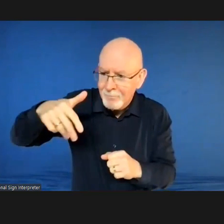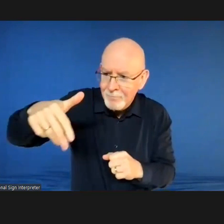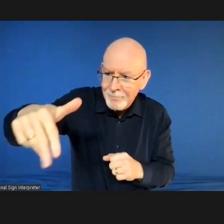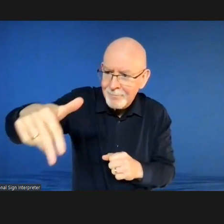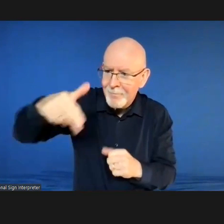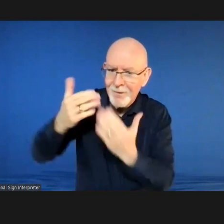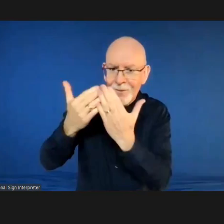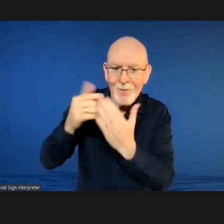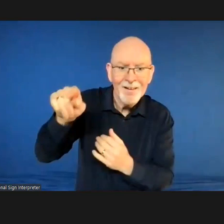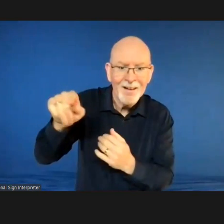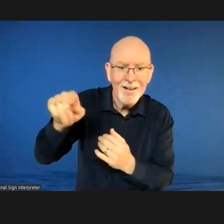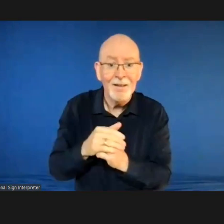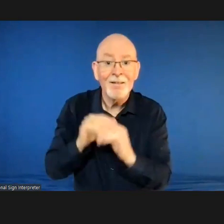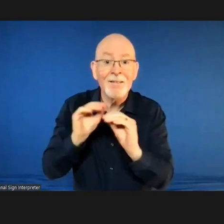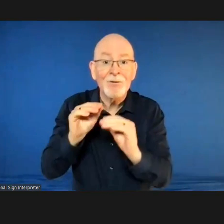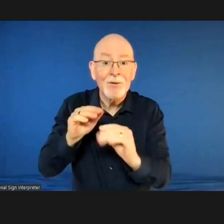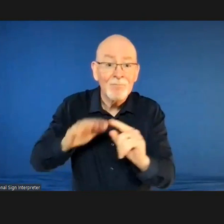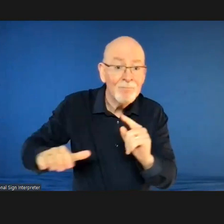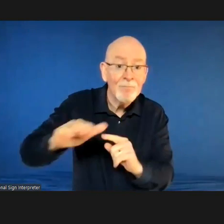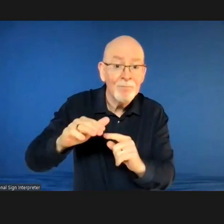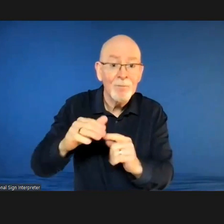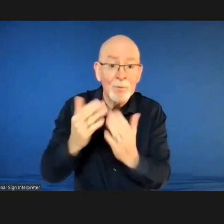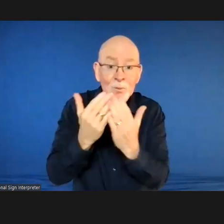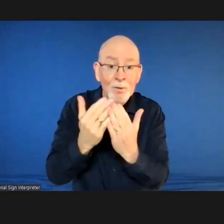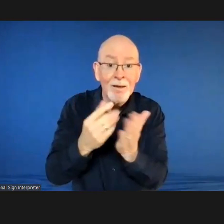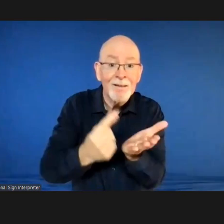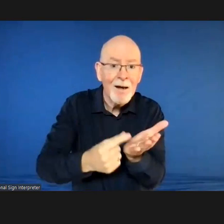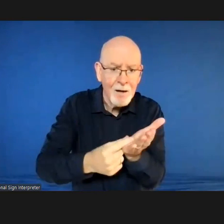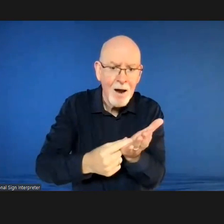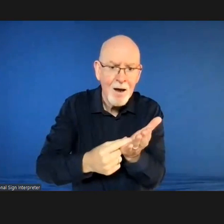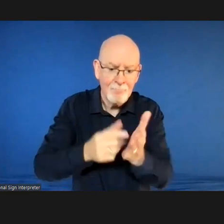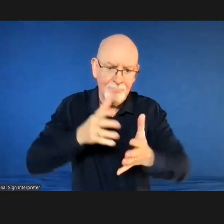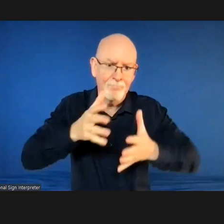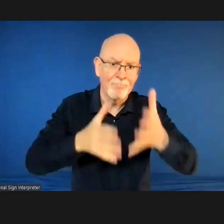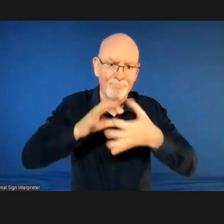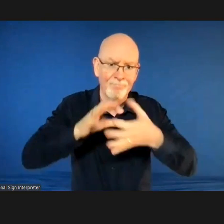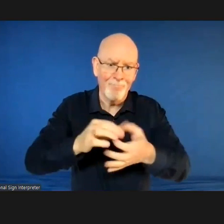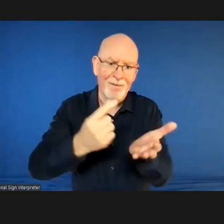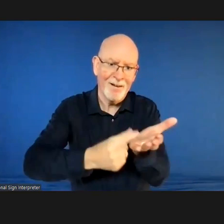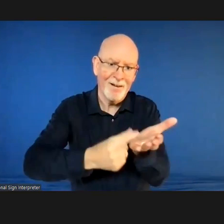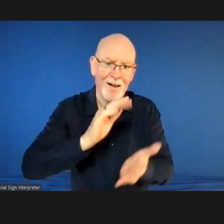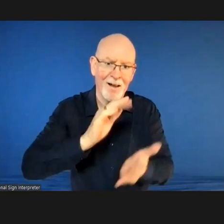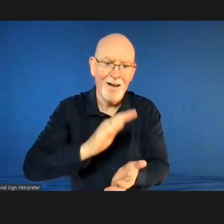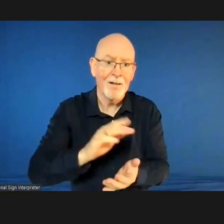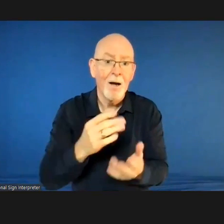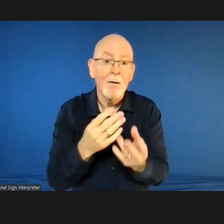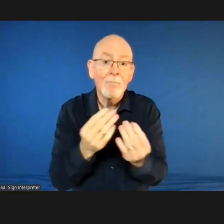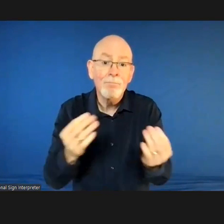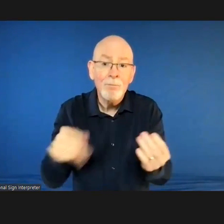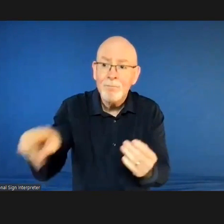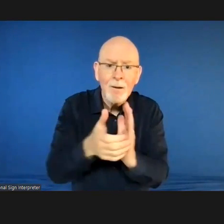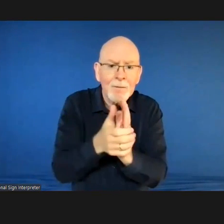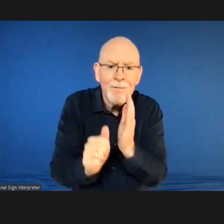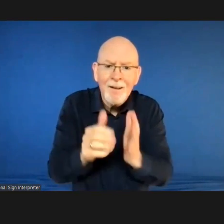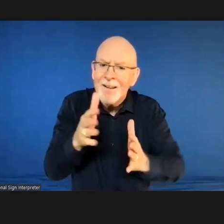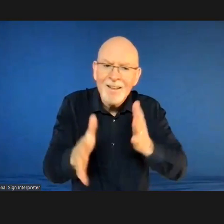do not have jobs or the necessary skills for them to compete and take up the jobs in the job market. And most services